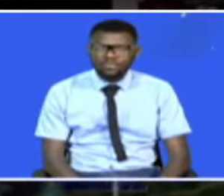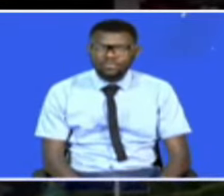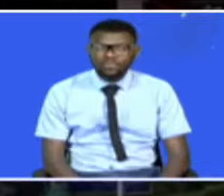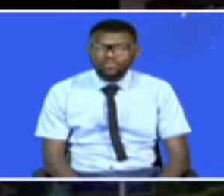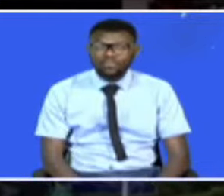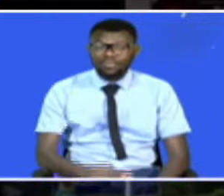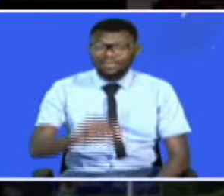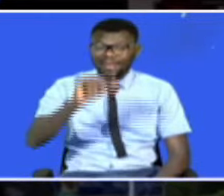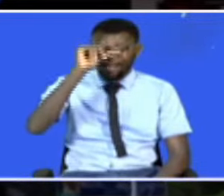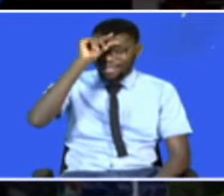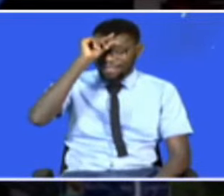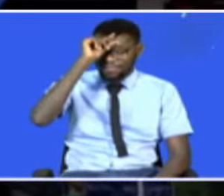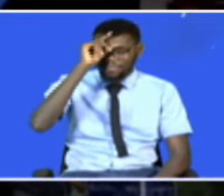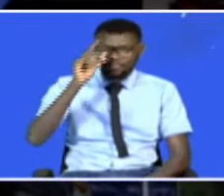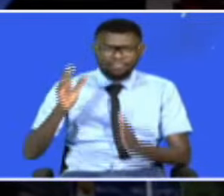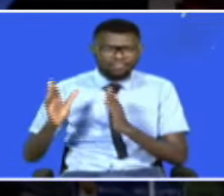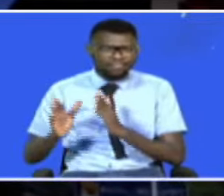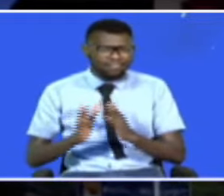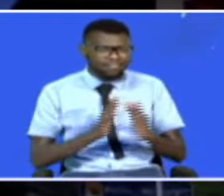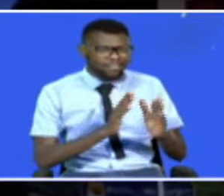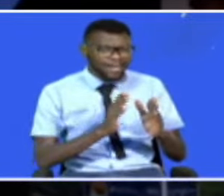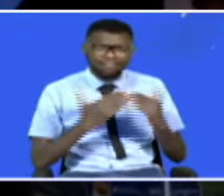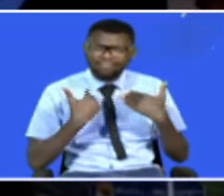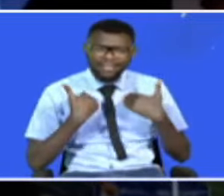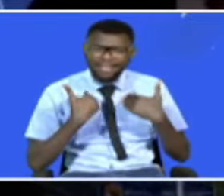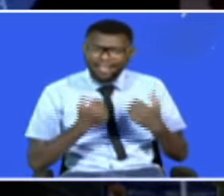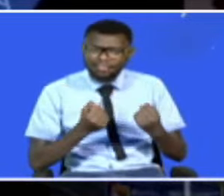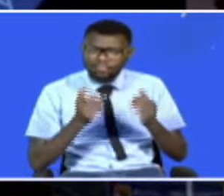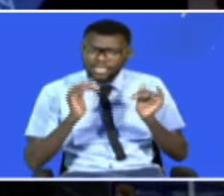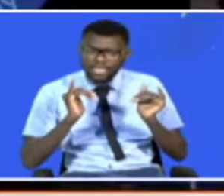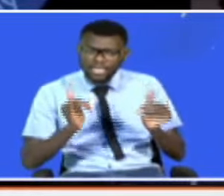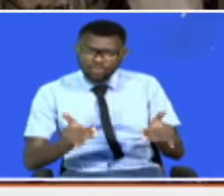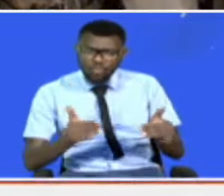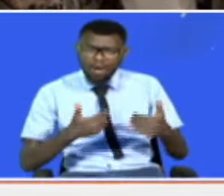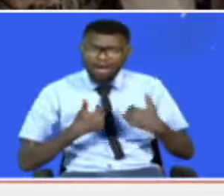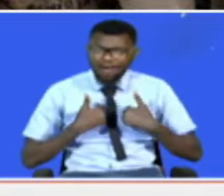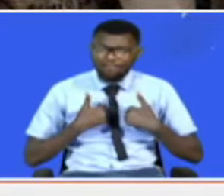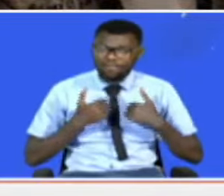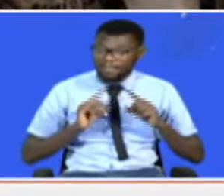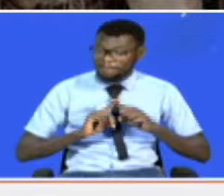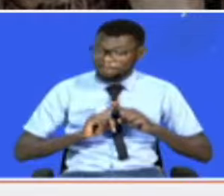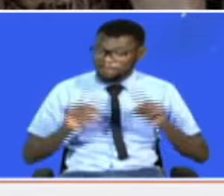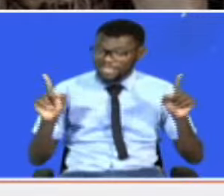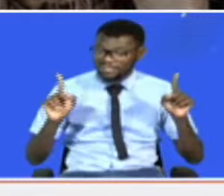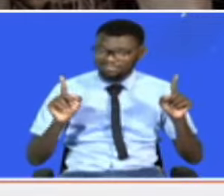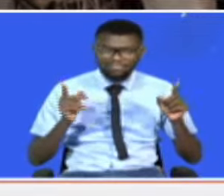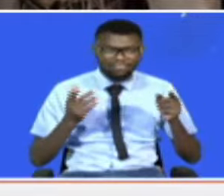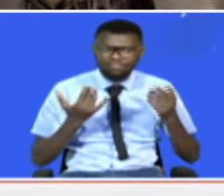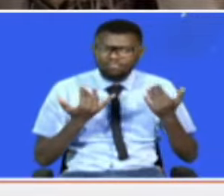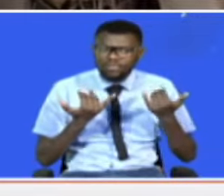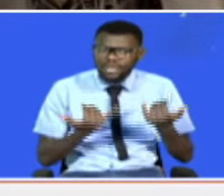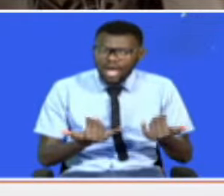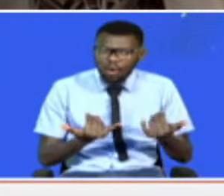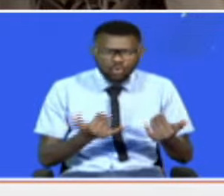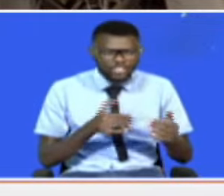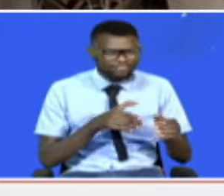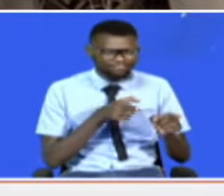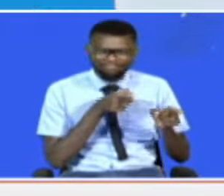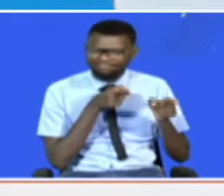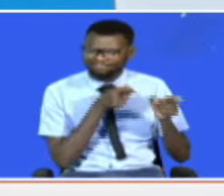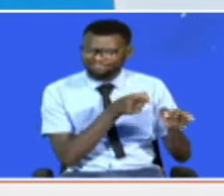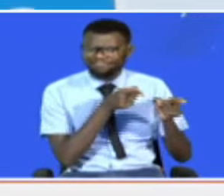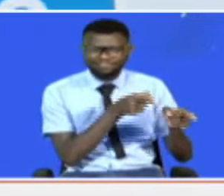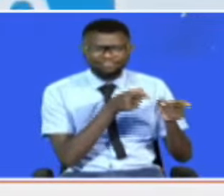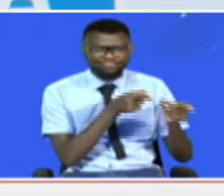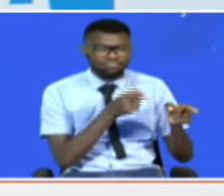The government's new health plan has yet again come under sharp criticism, this time round of alleged